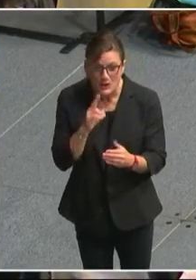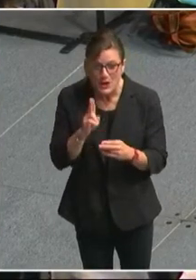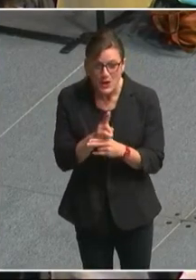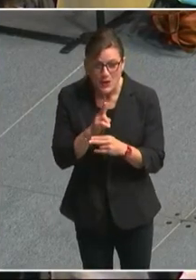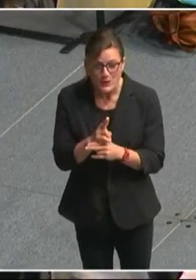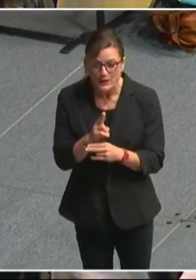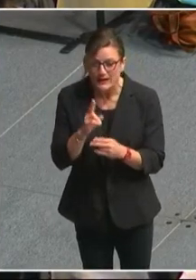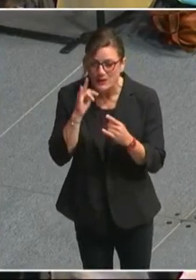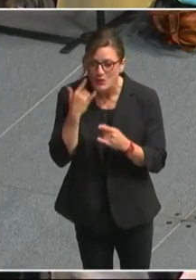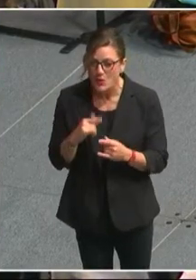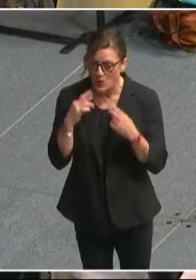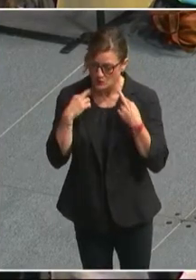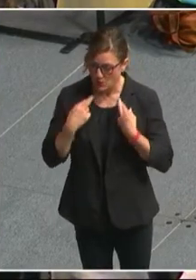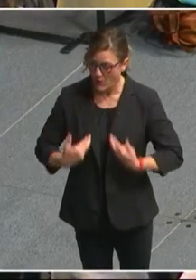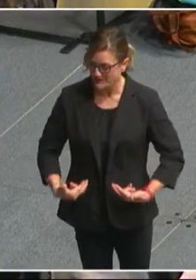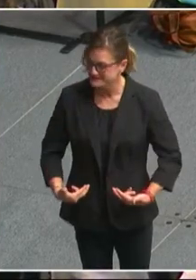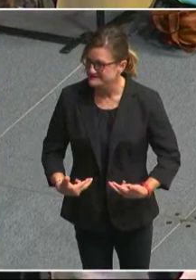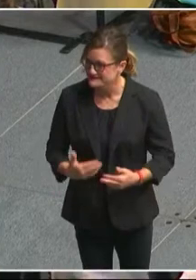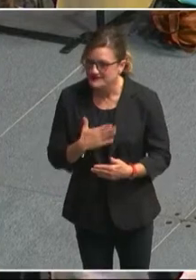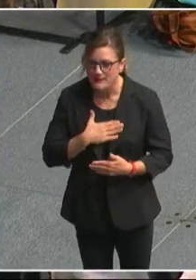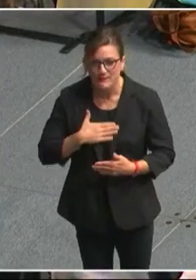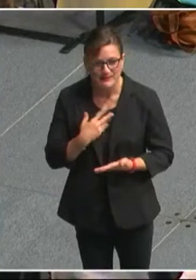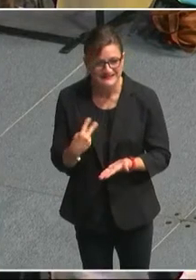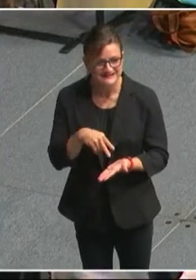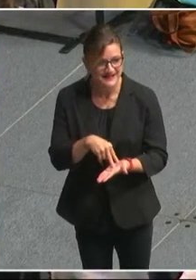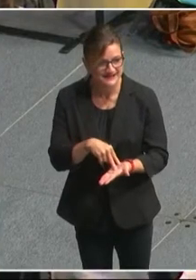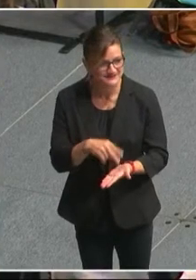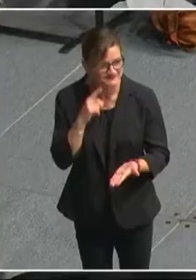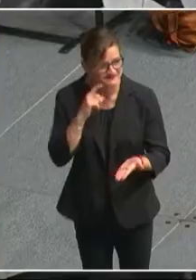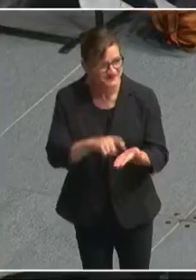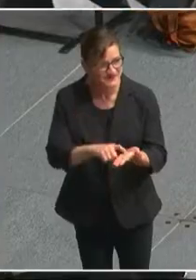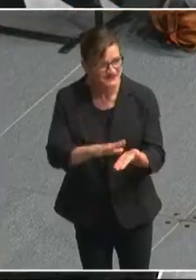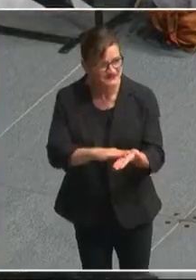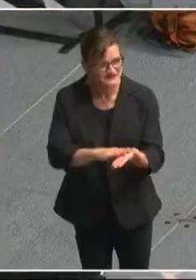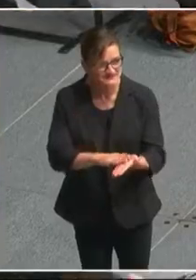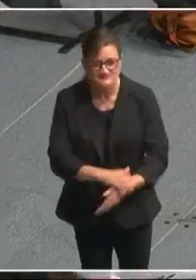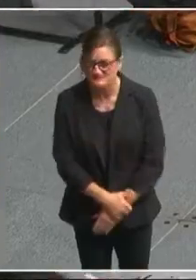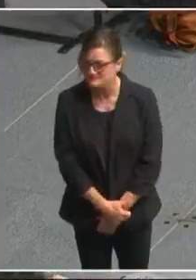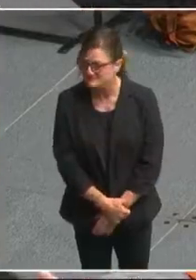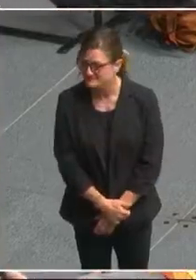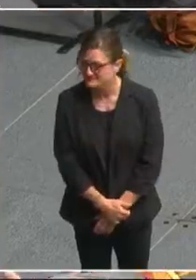gold cords. Please stand and be recognized.